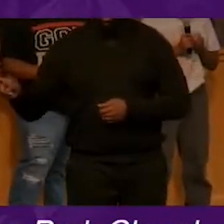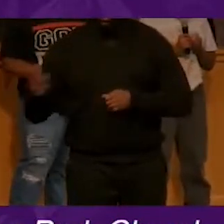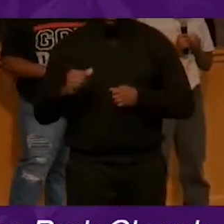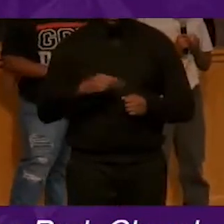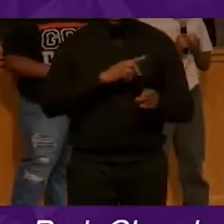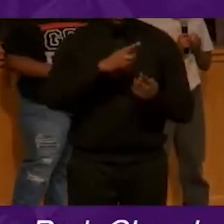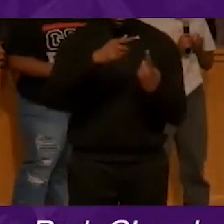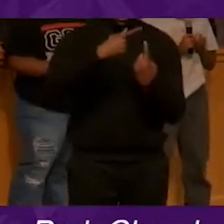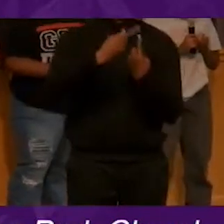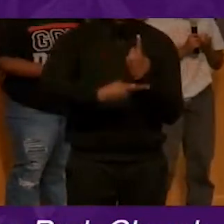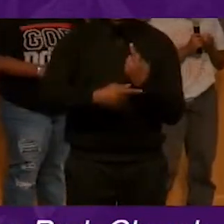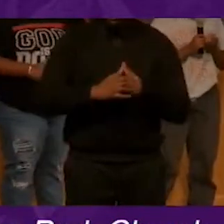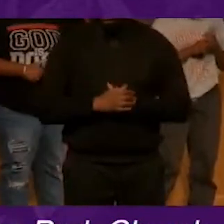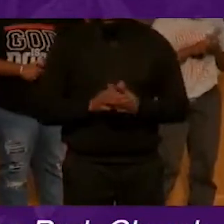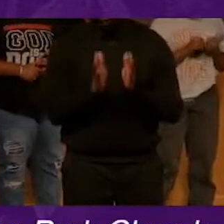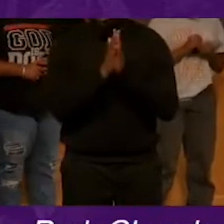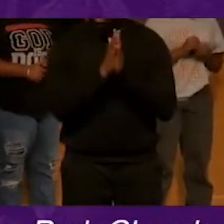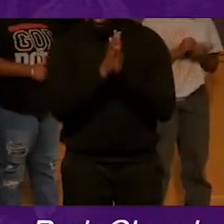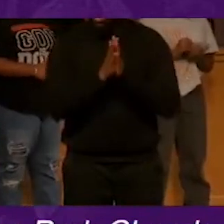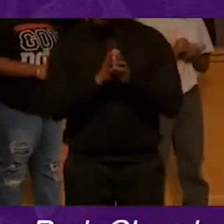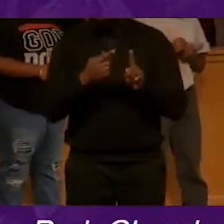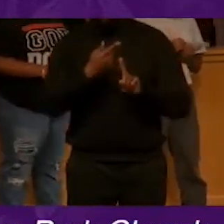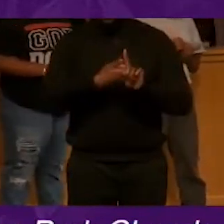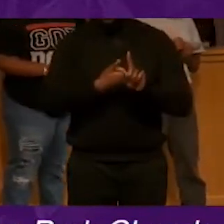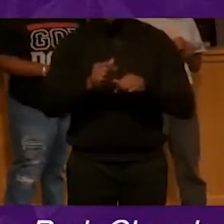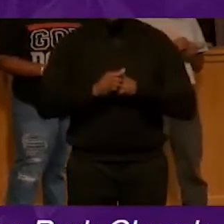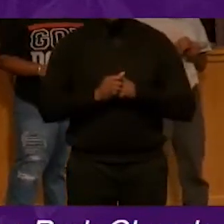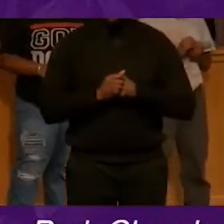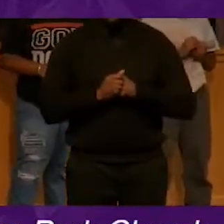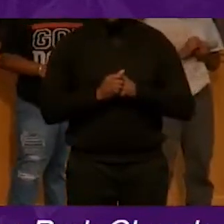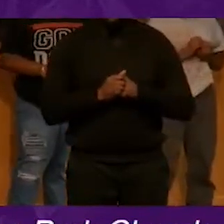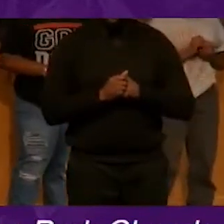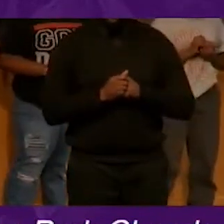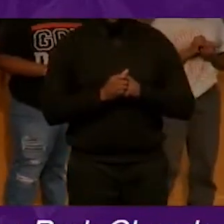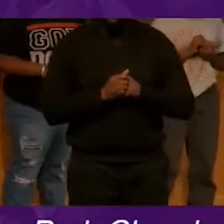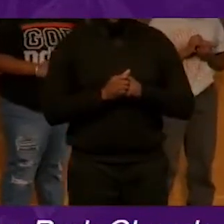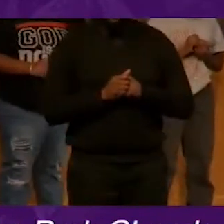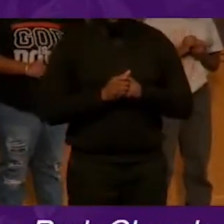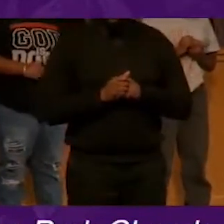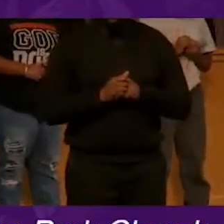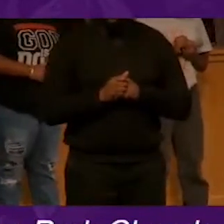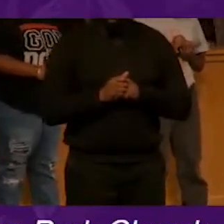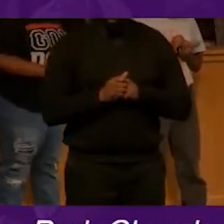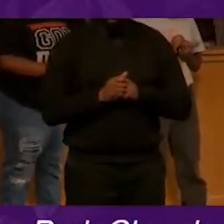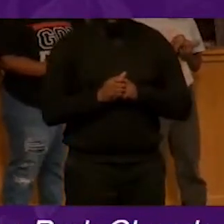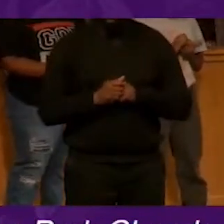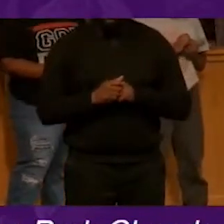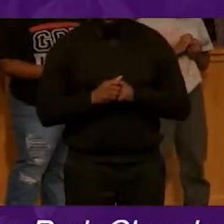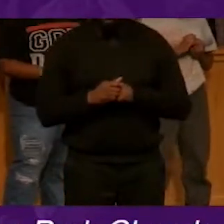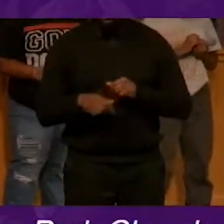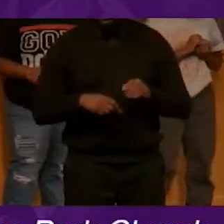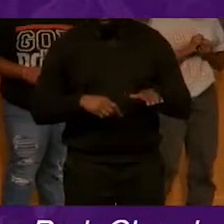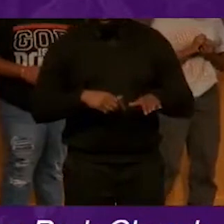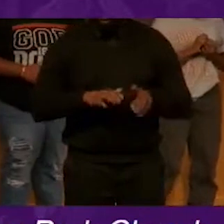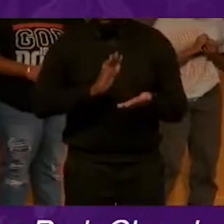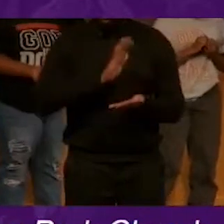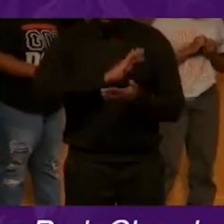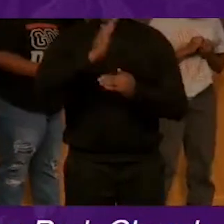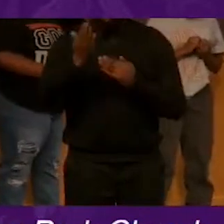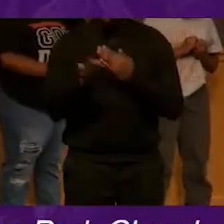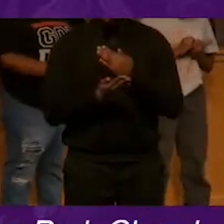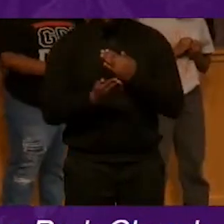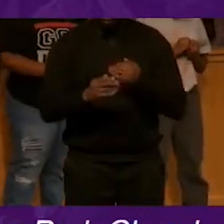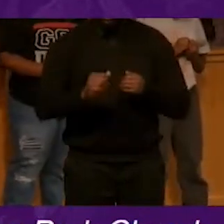today a prayer of celebration for the amazing feats that have been crossed and made by